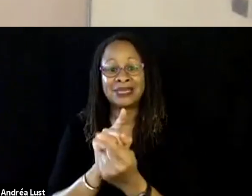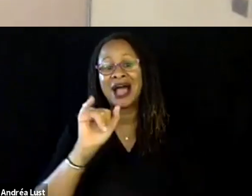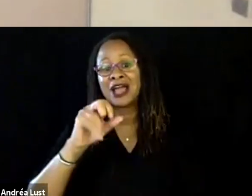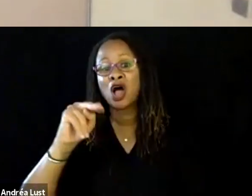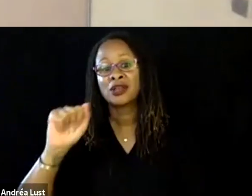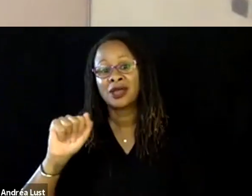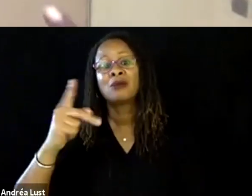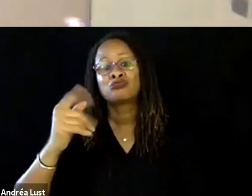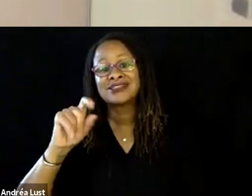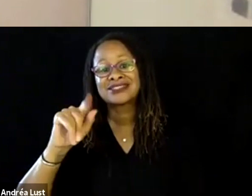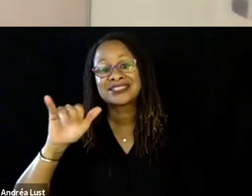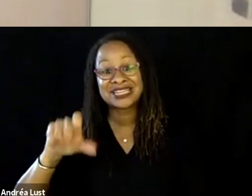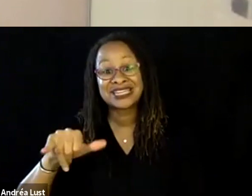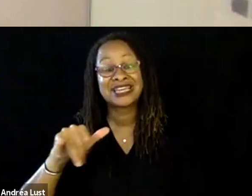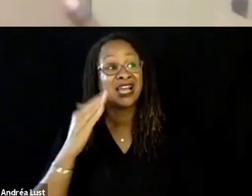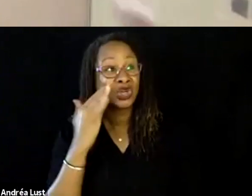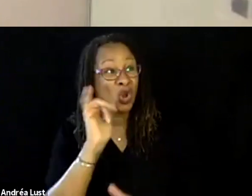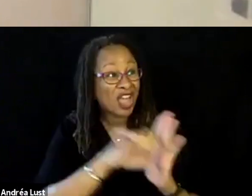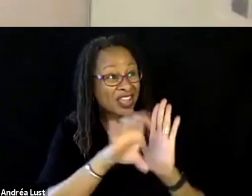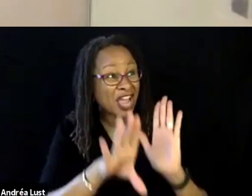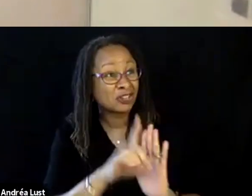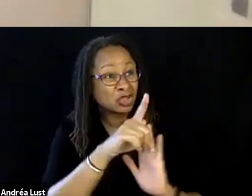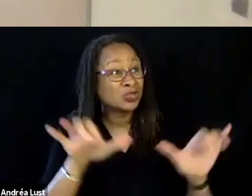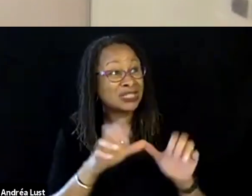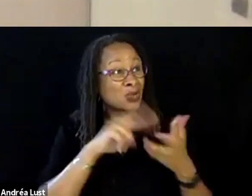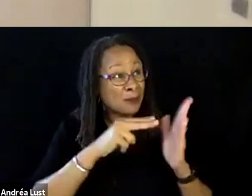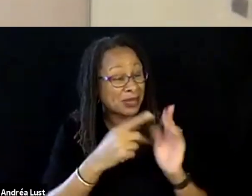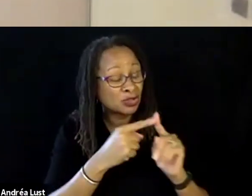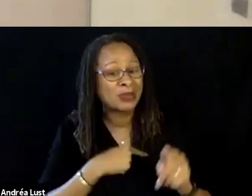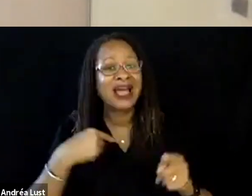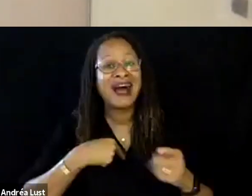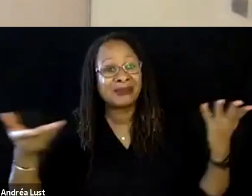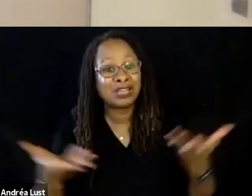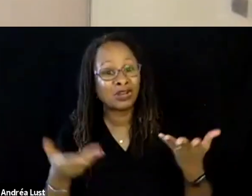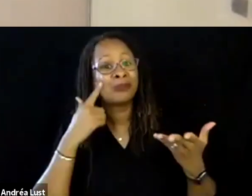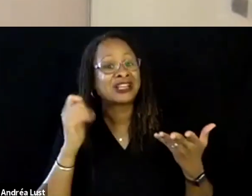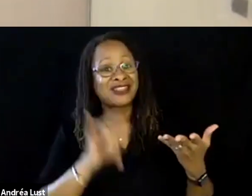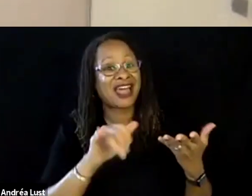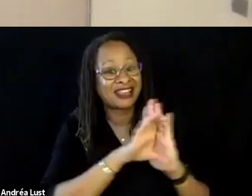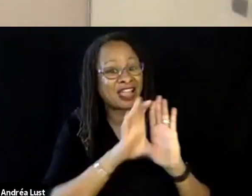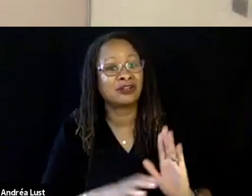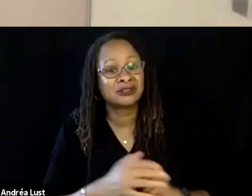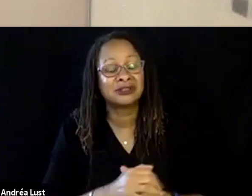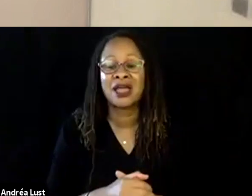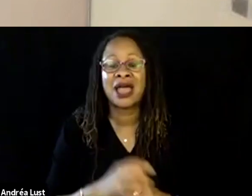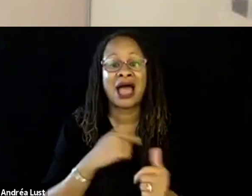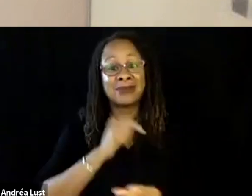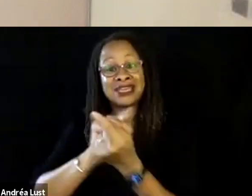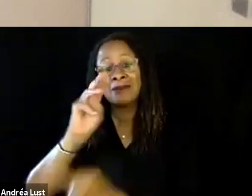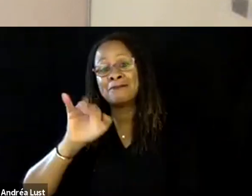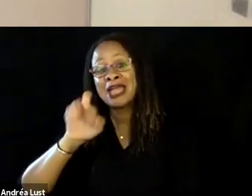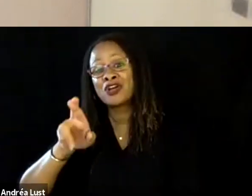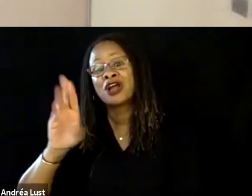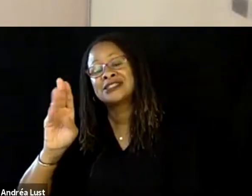oh my gosh, do you know what that character meant to me? I'm here because of that character. I meet Mayor de Blasio